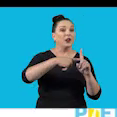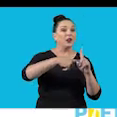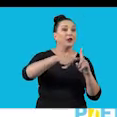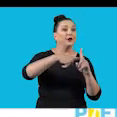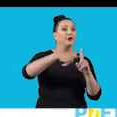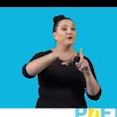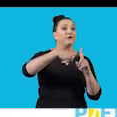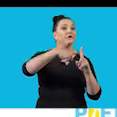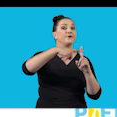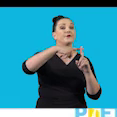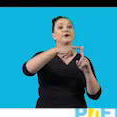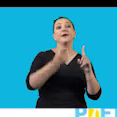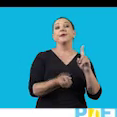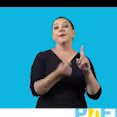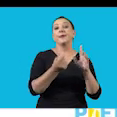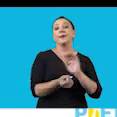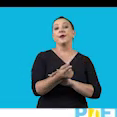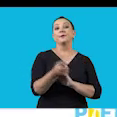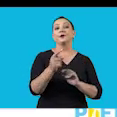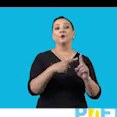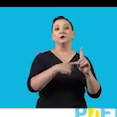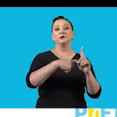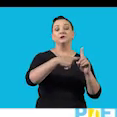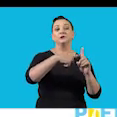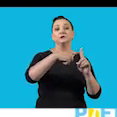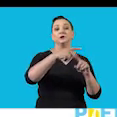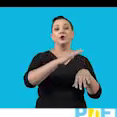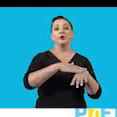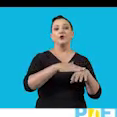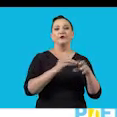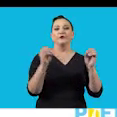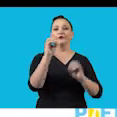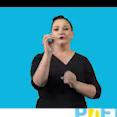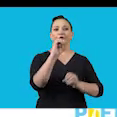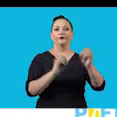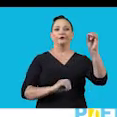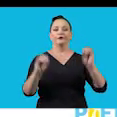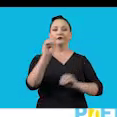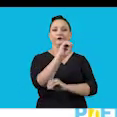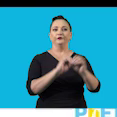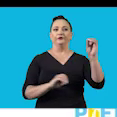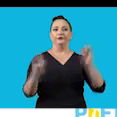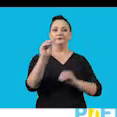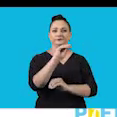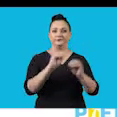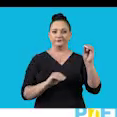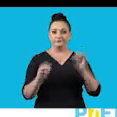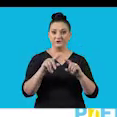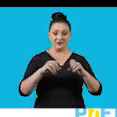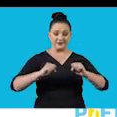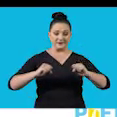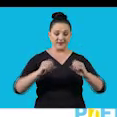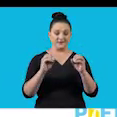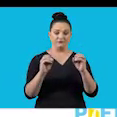up there, when we're increasing the temperature, the particles, they start to move faster and faster. The